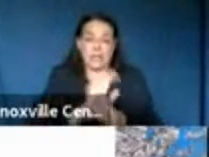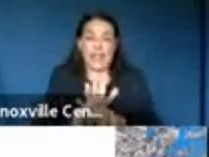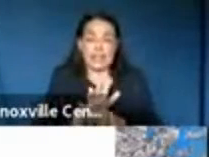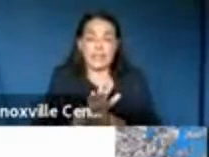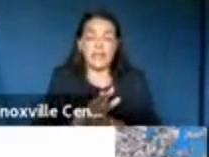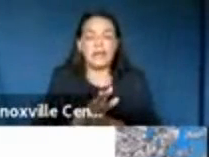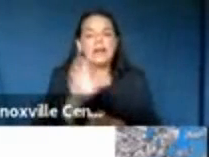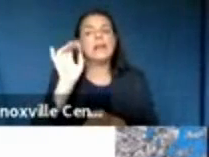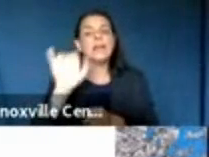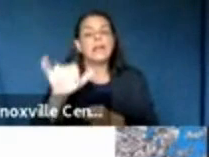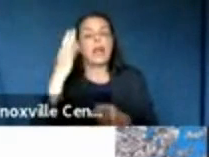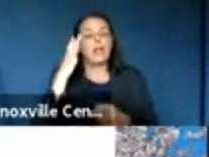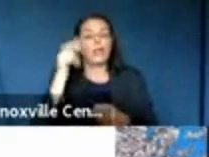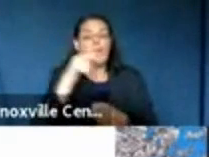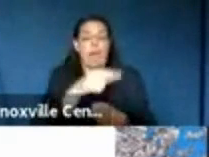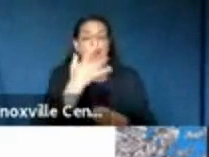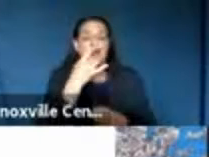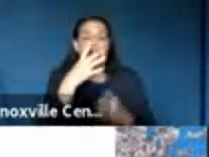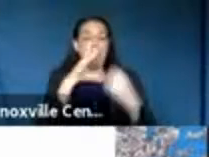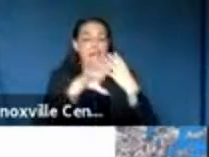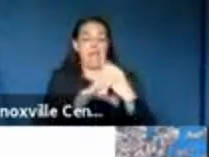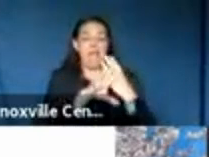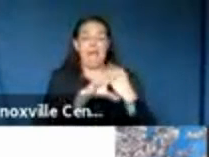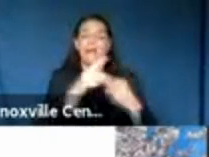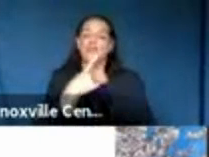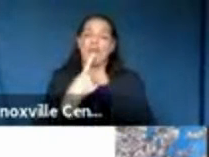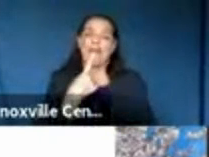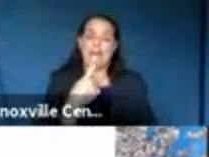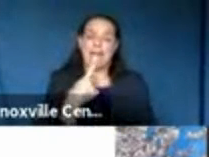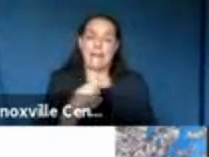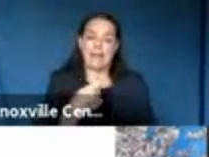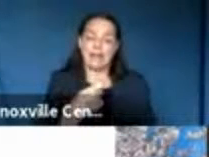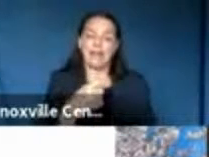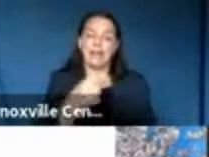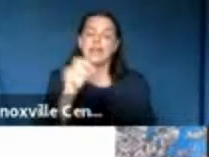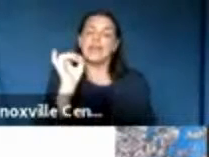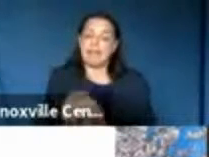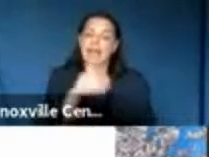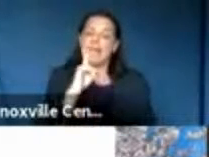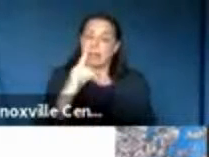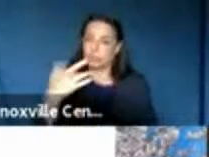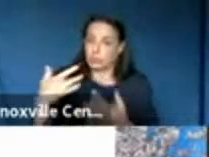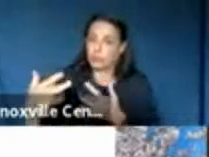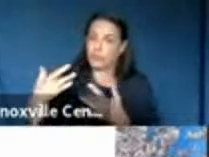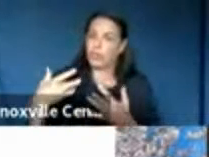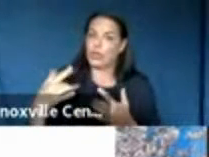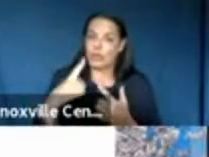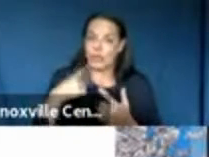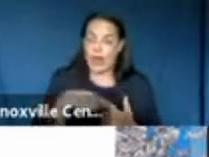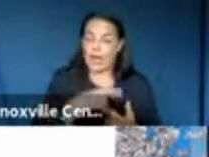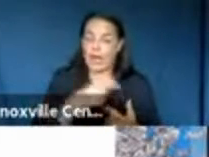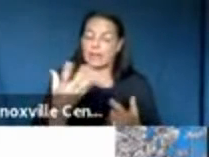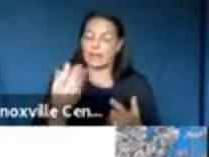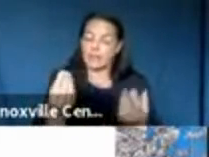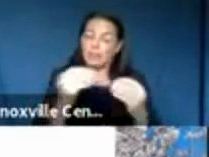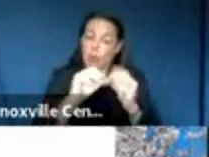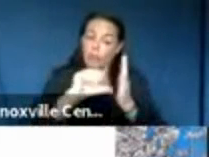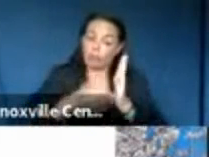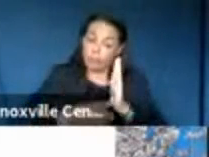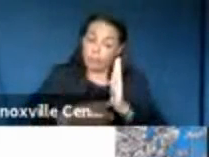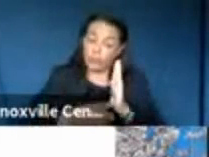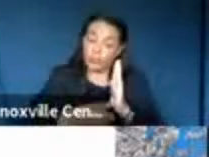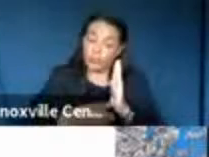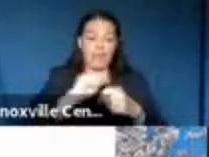causes us to represent this traffic light as red. This is a concerning trend and further reiterates that the virus is still